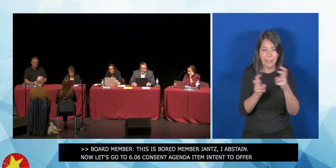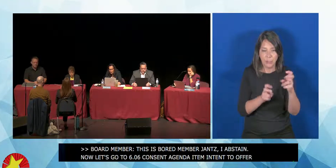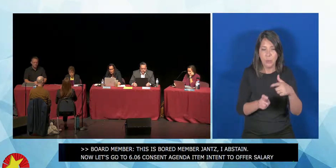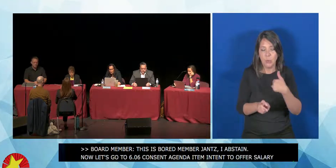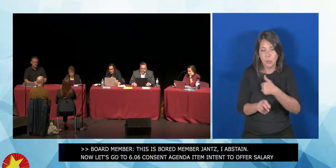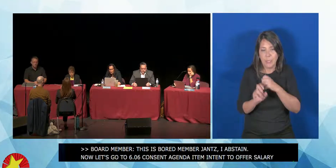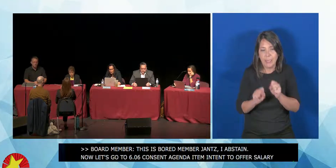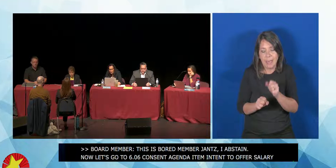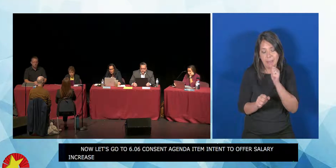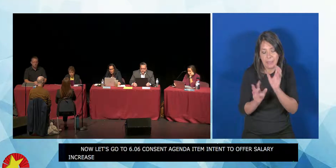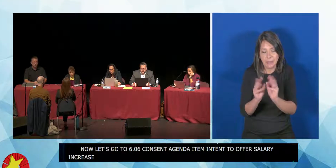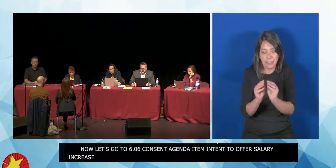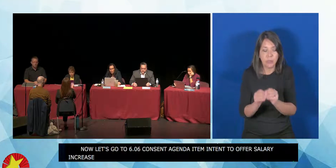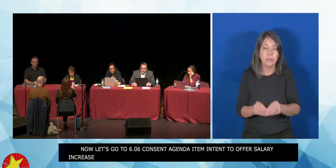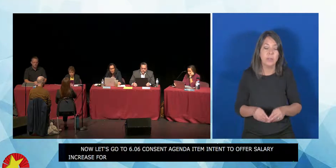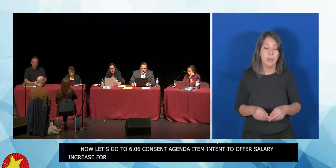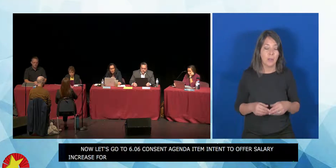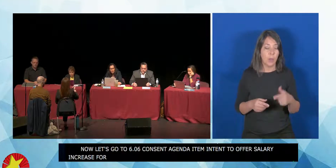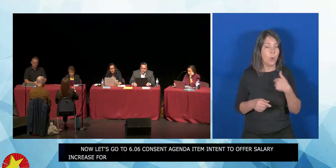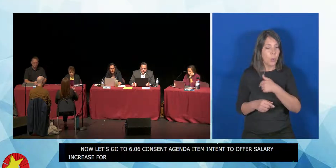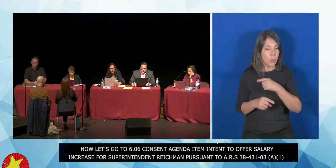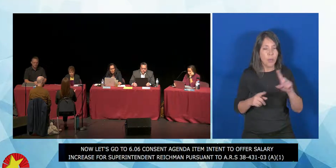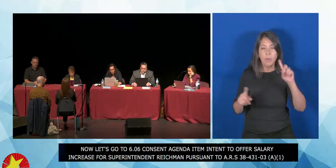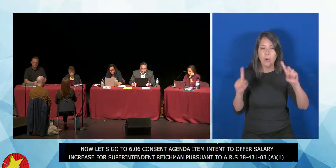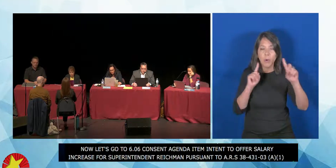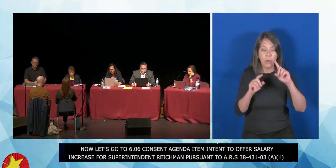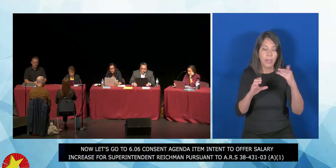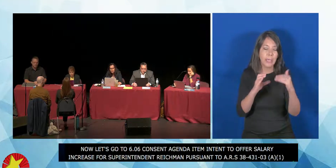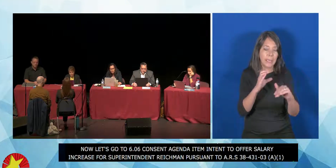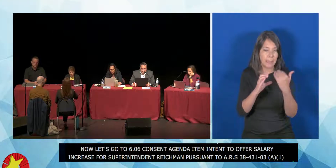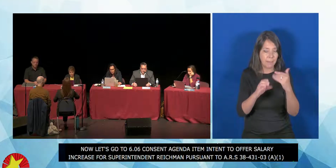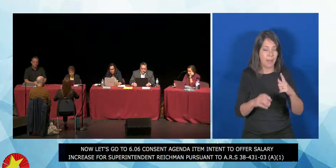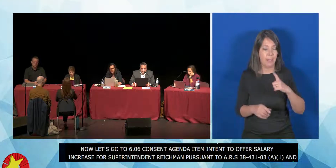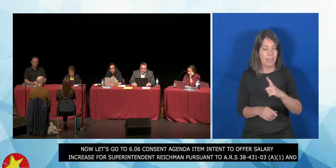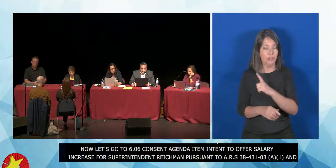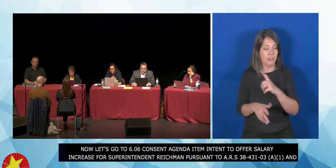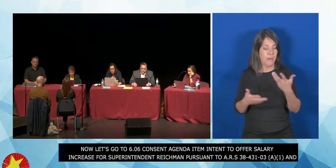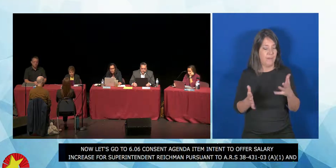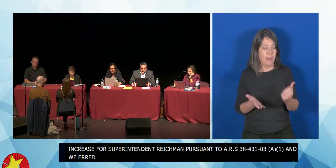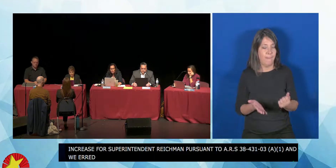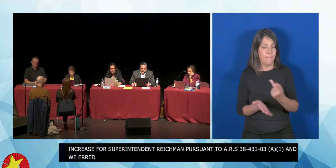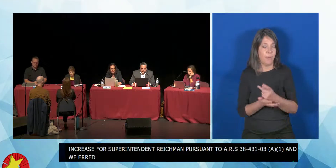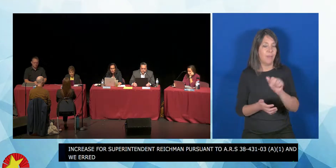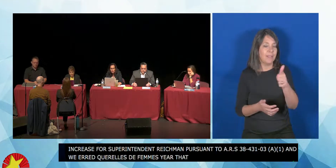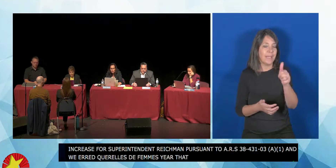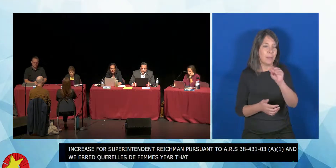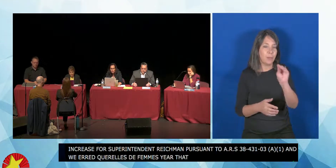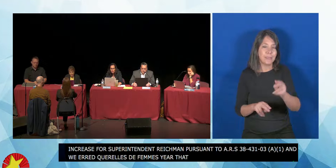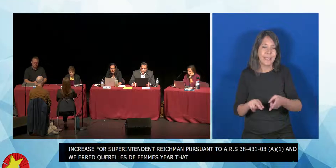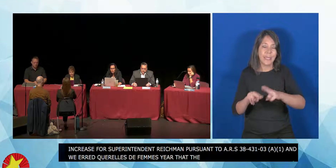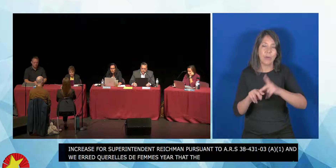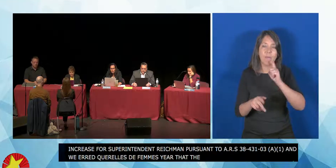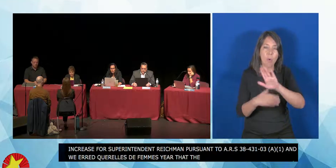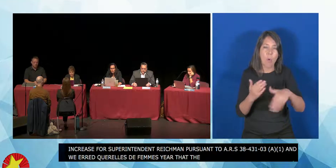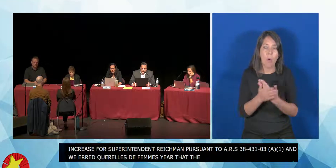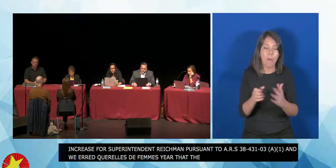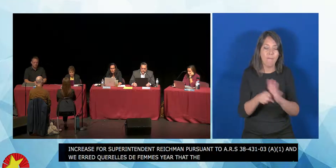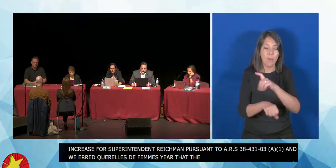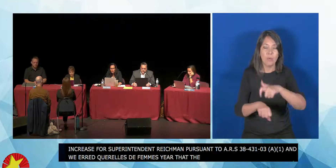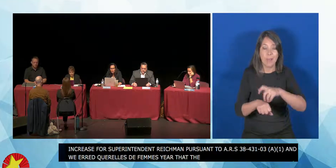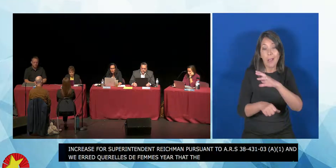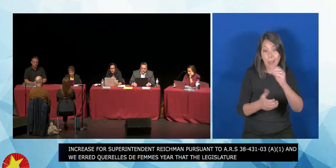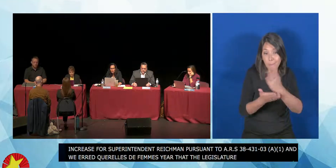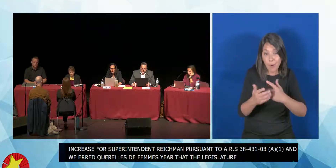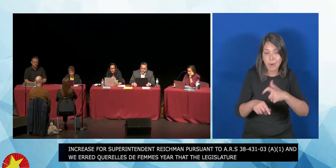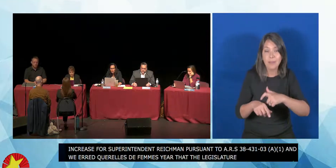and via email earlier in the week that the legislature approved a 10% increase for all full-time and part-time employees